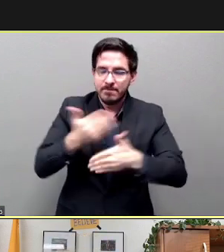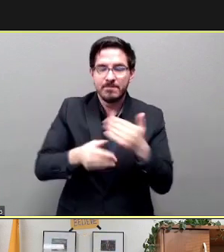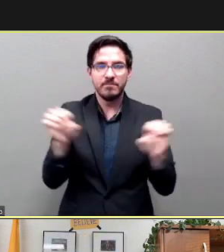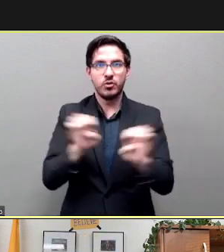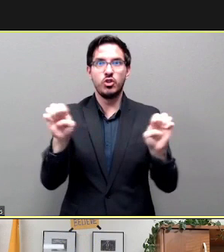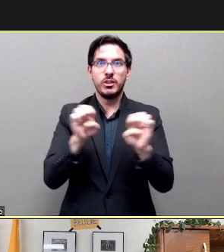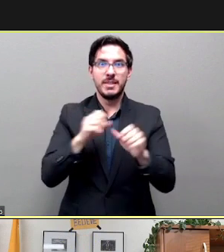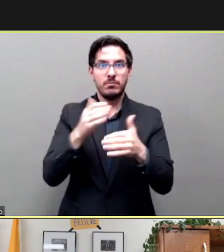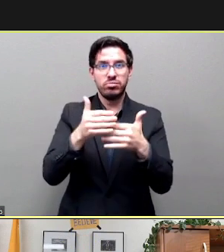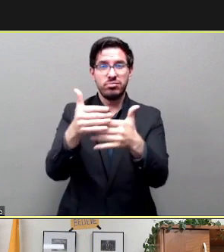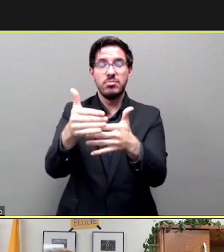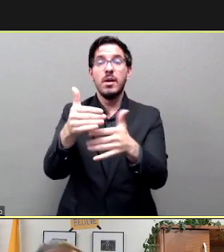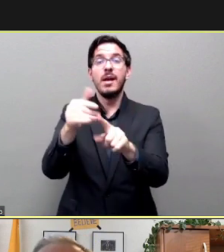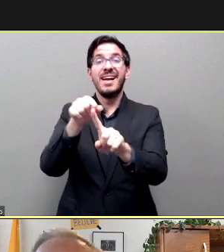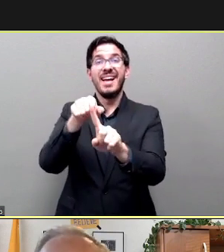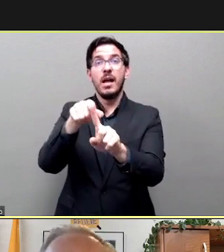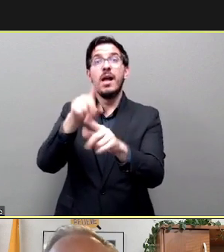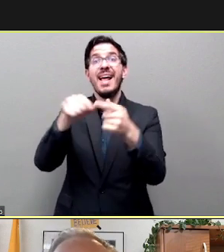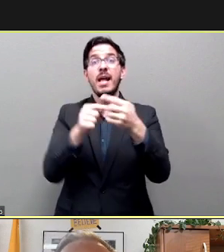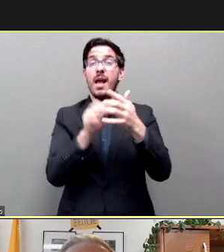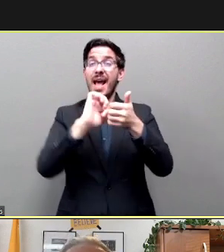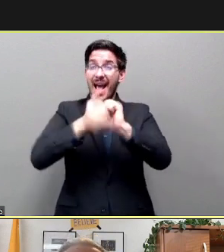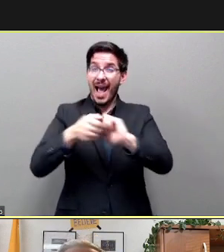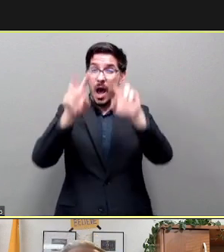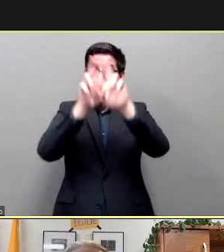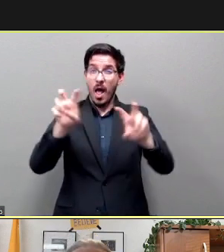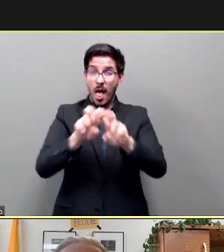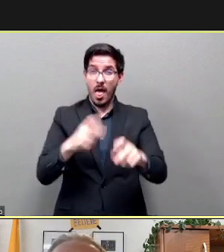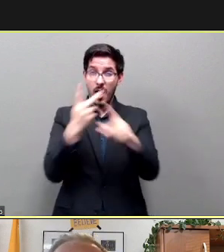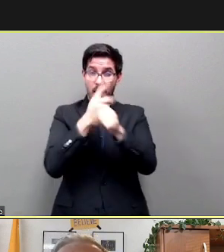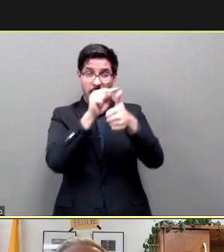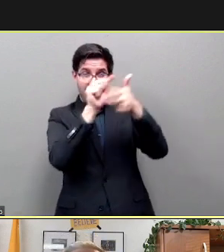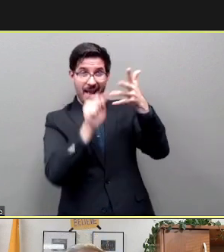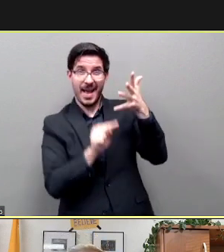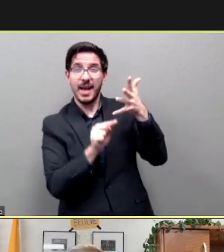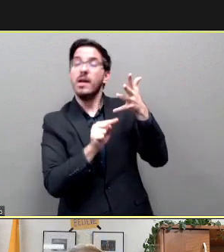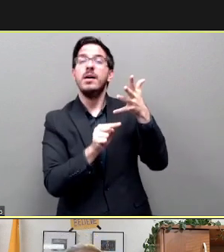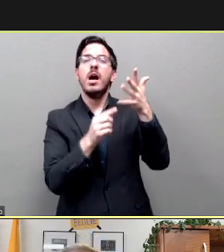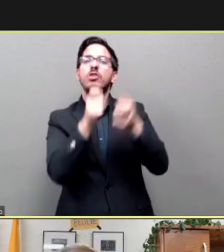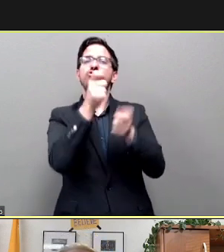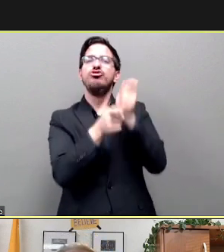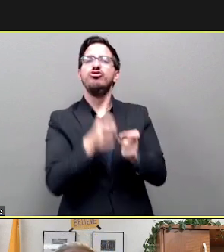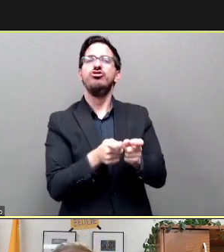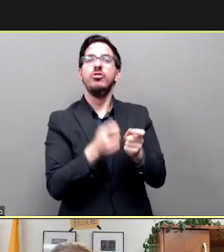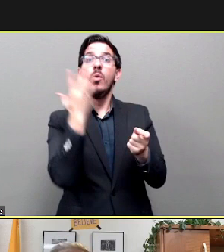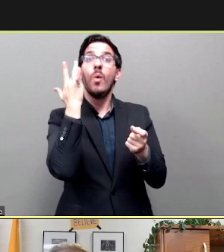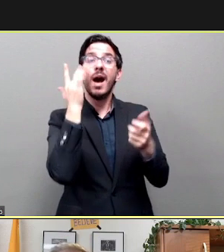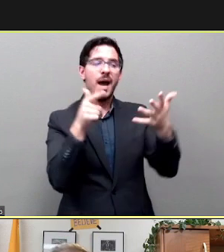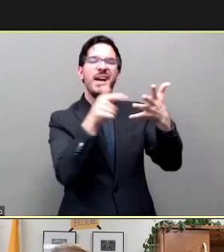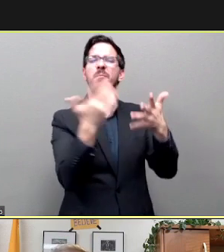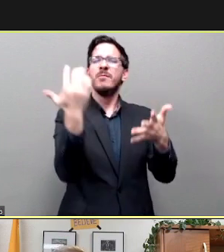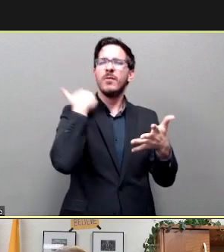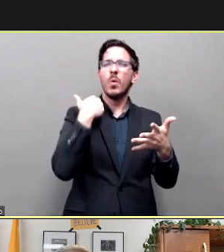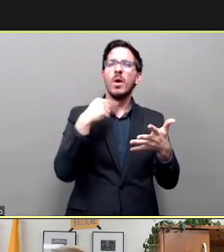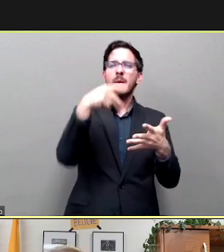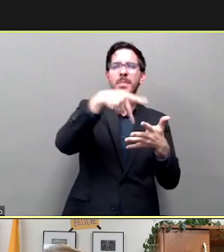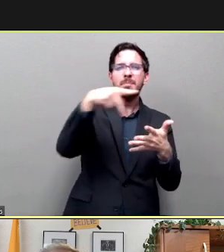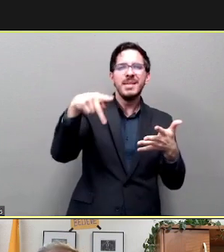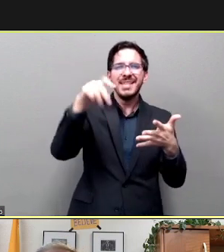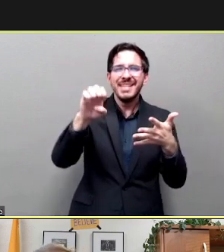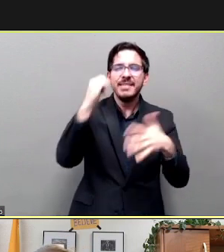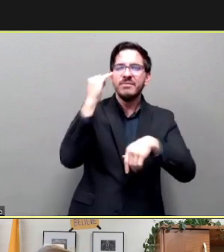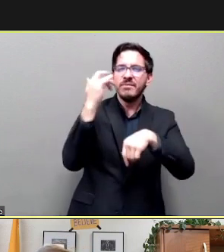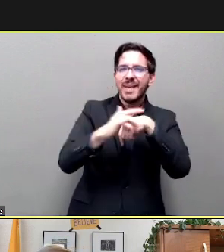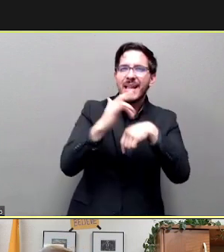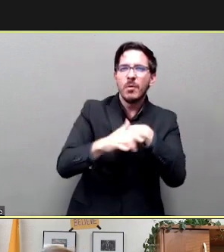scoring mechanism because PPE is no longer an issue. And so they took out the points for that and changed a few things there. That was